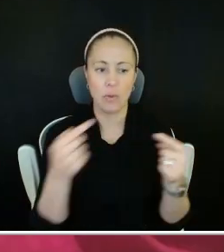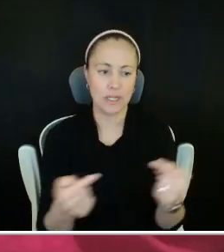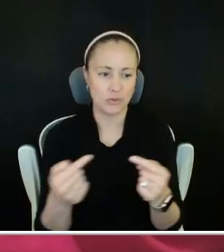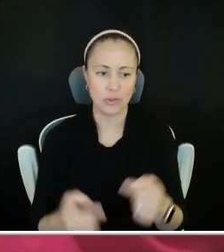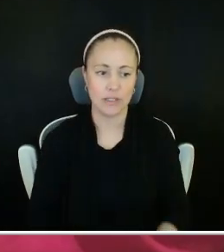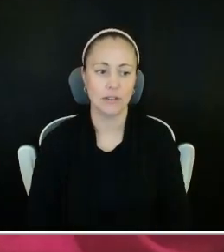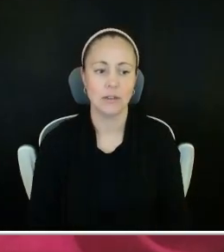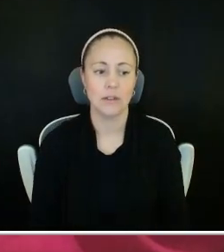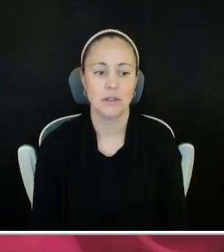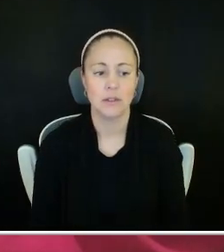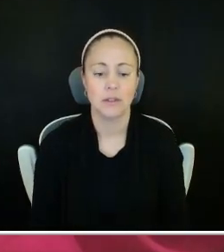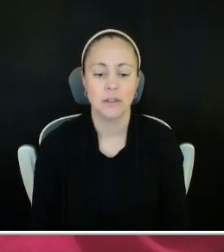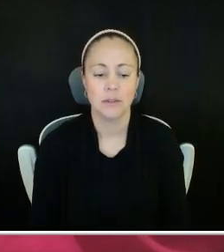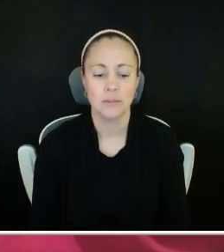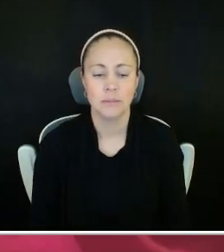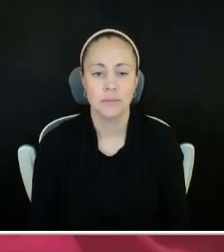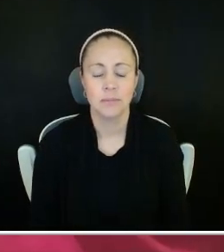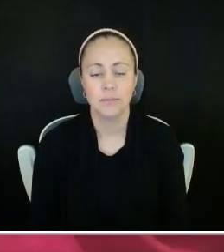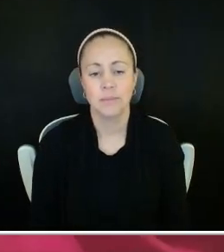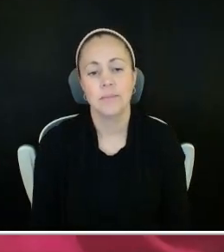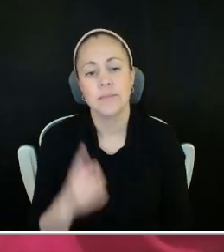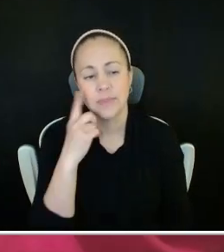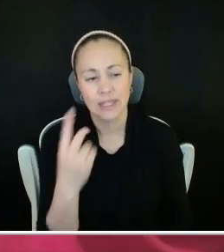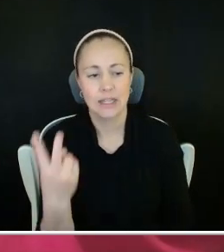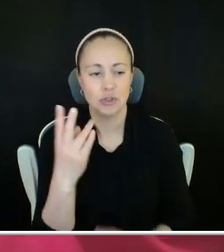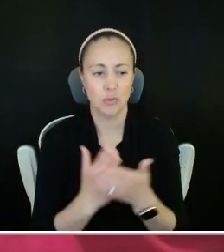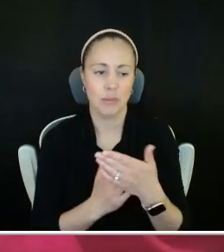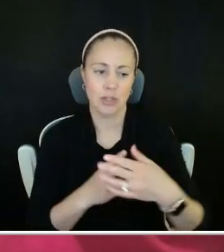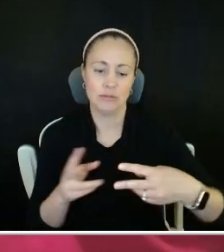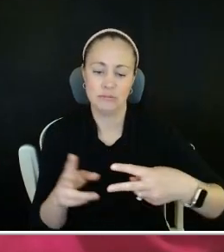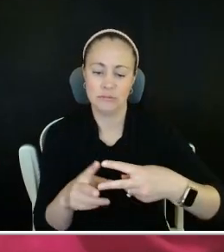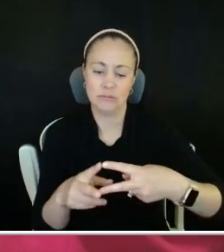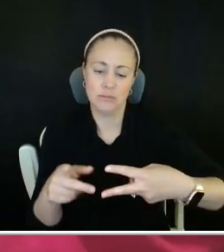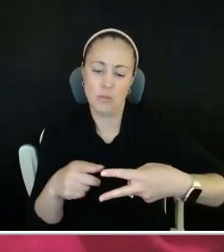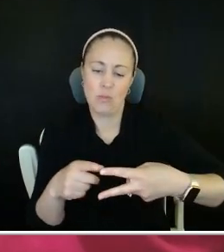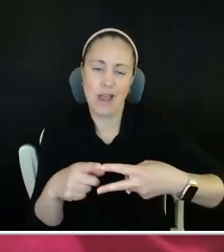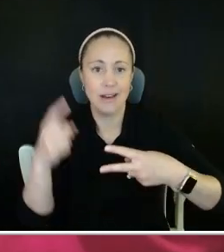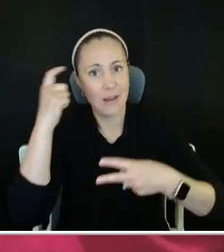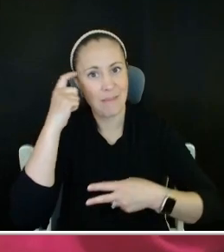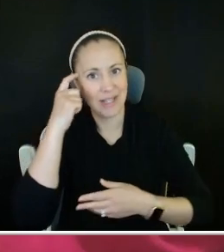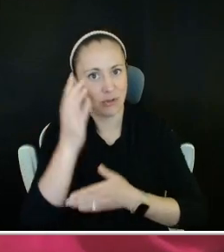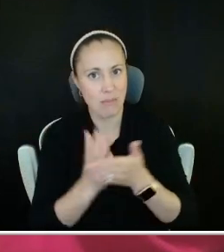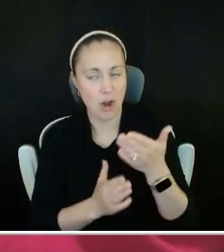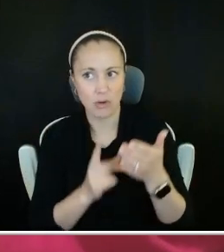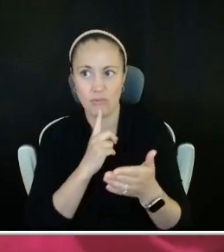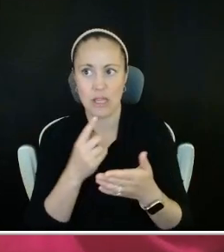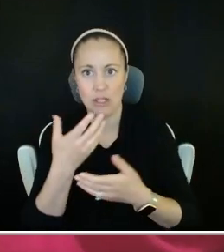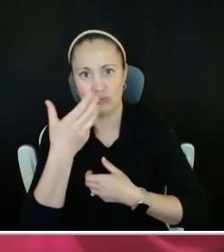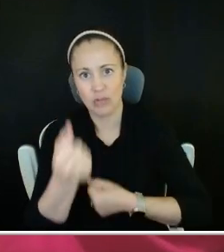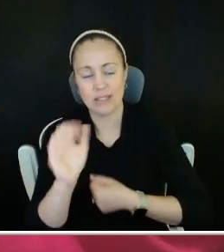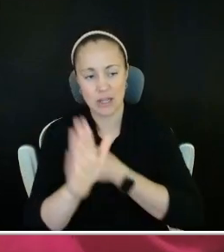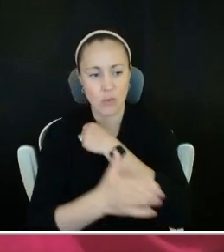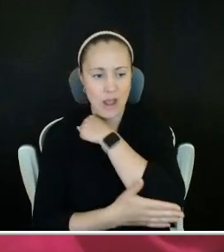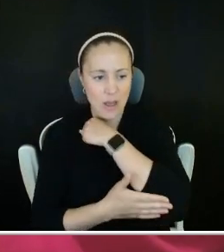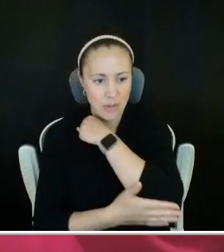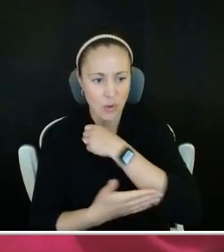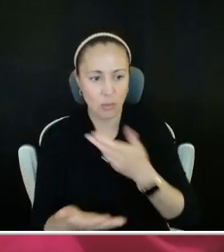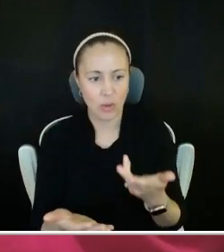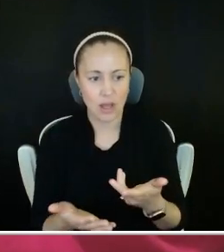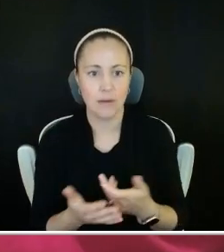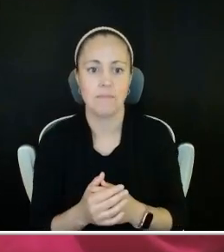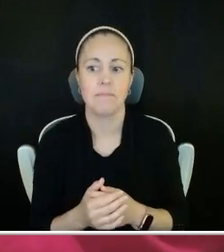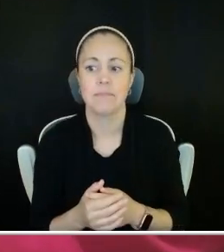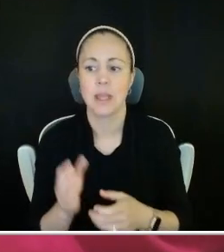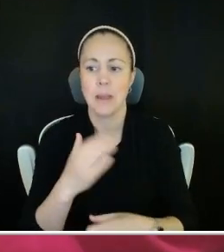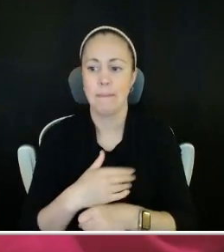Well, I think there's two things. One is the mental side of it, being able to trust your elbow, being sure in your